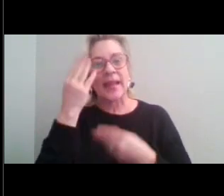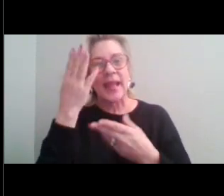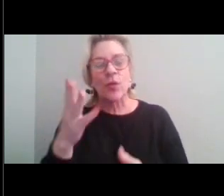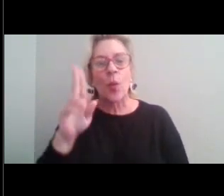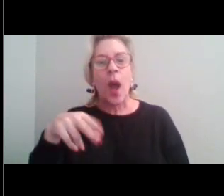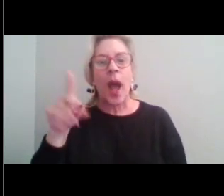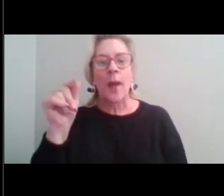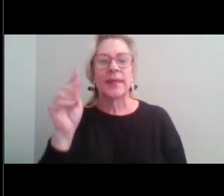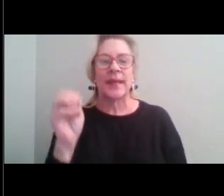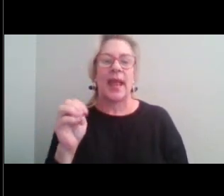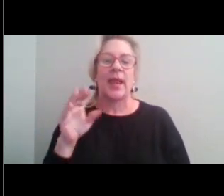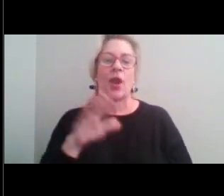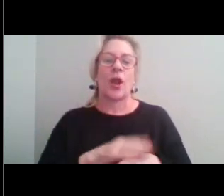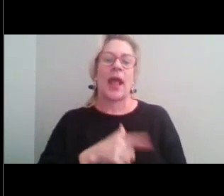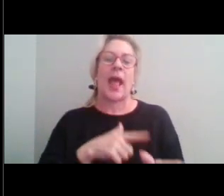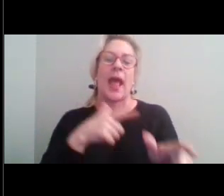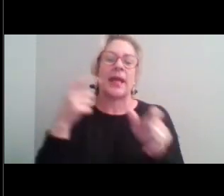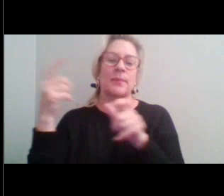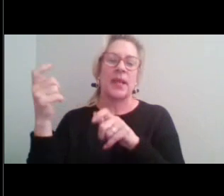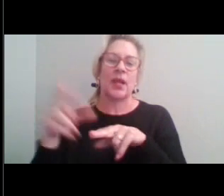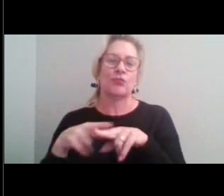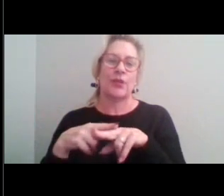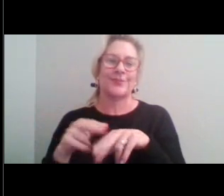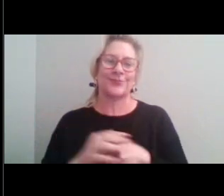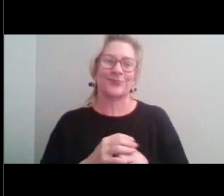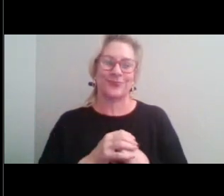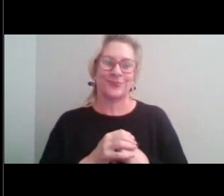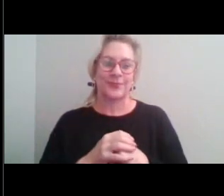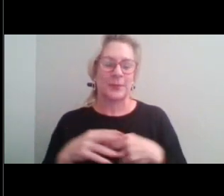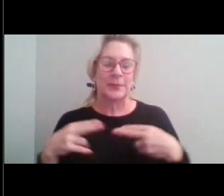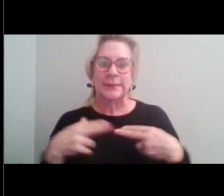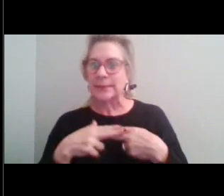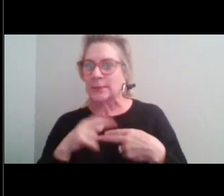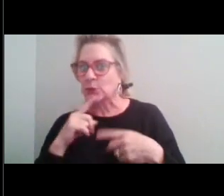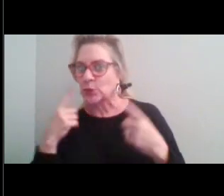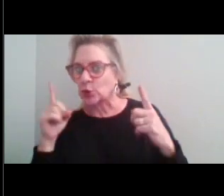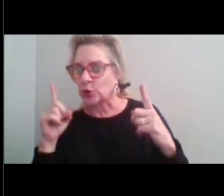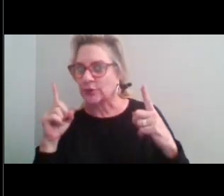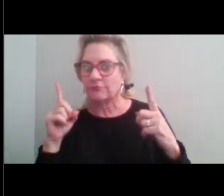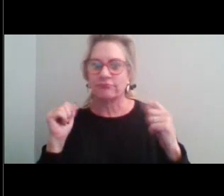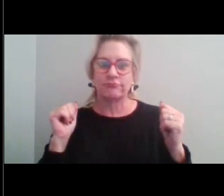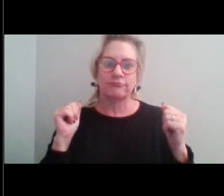rail project. I'm going to make sure that this works. There we